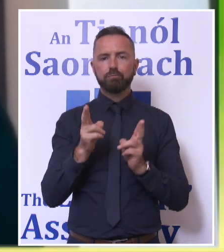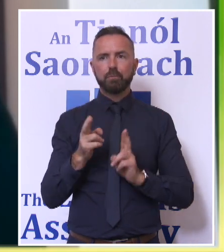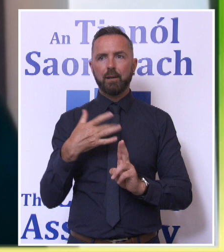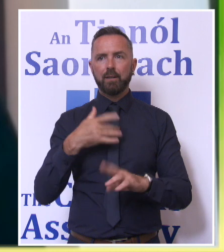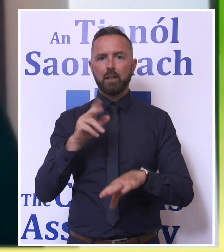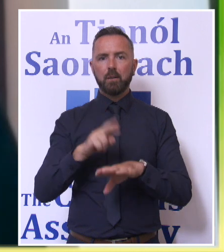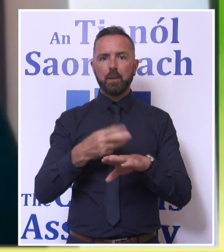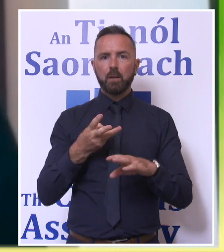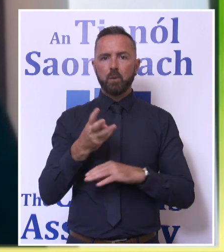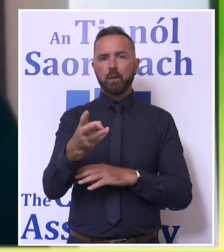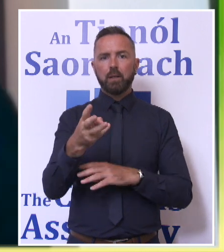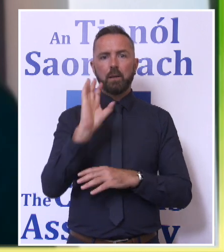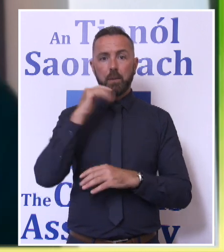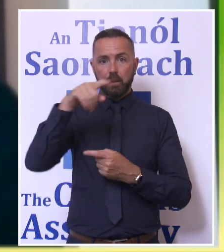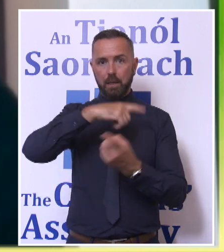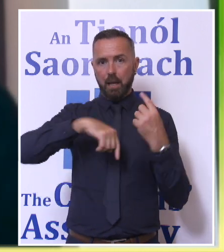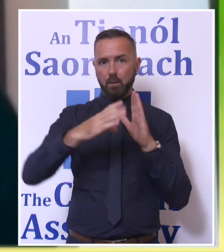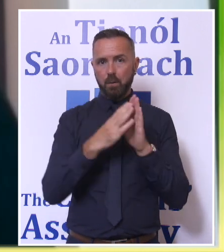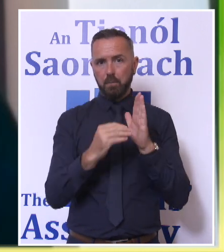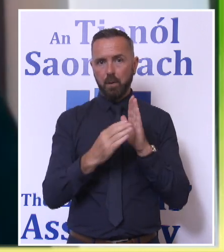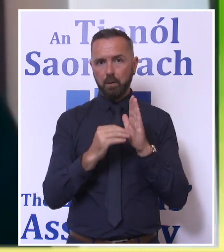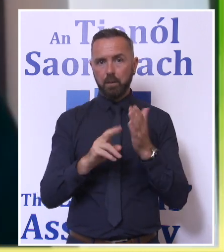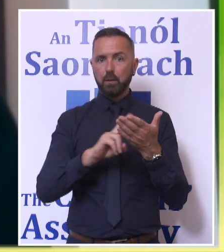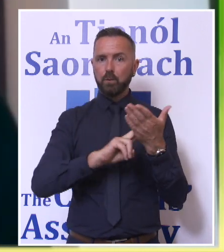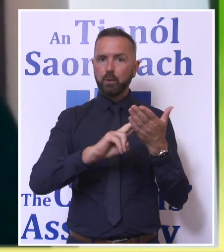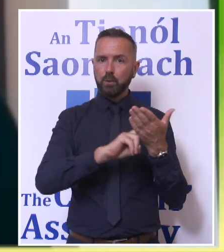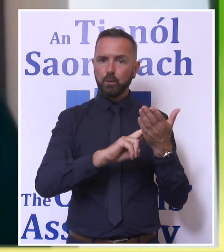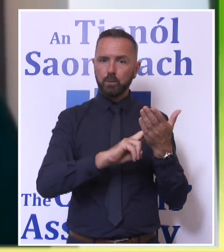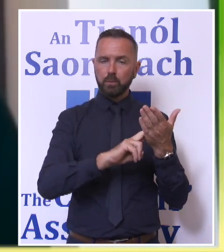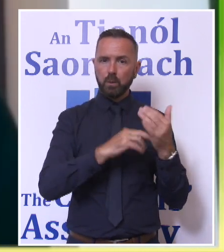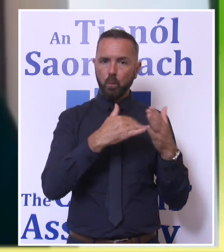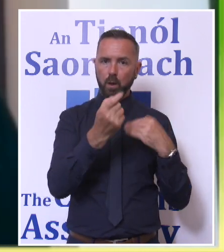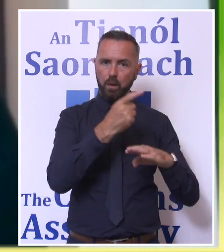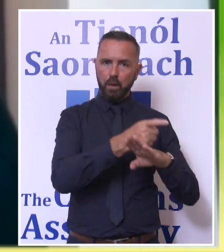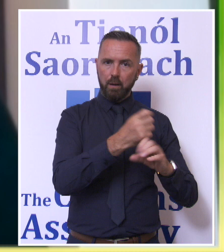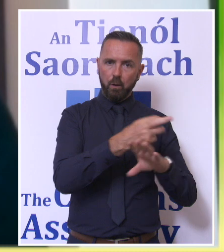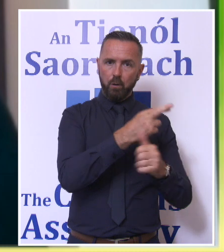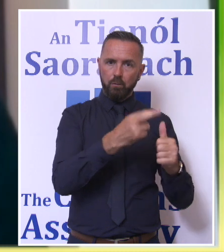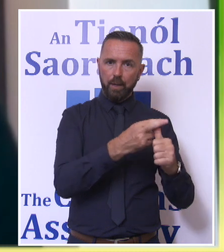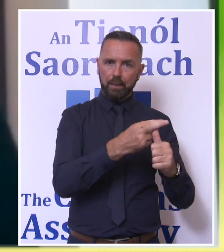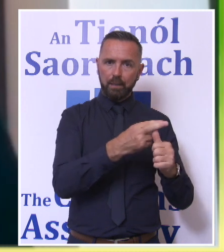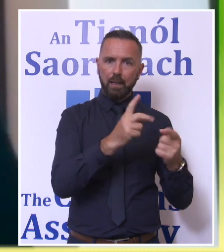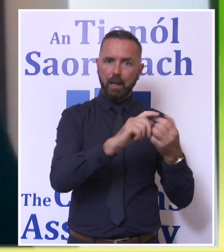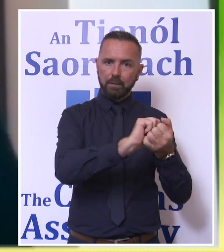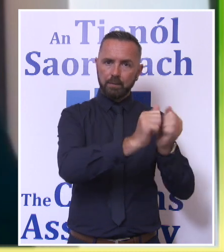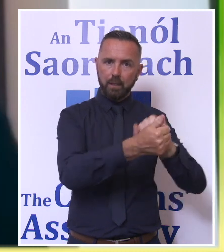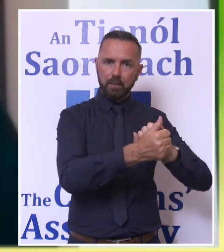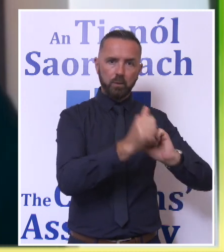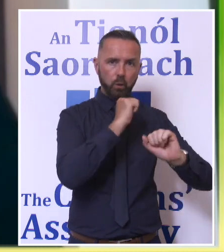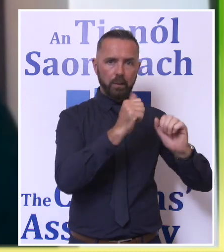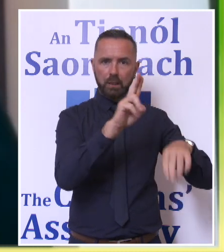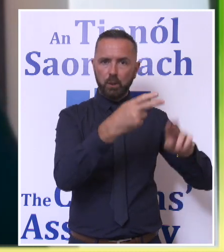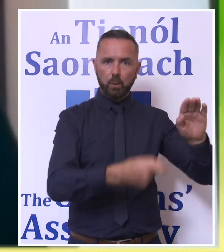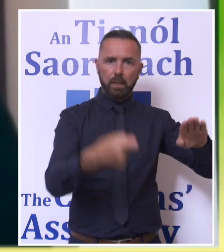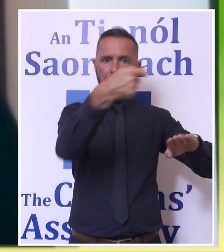way, because our model takes the building blocks of local government, not a new layer created. So in my case,